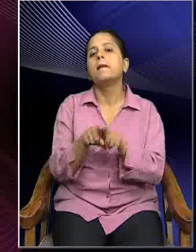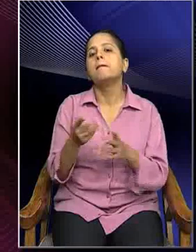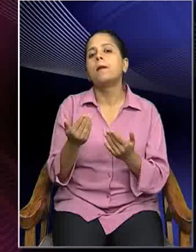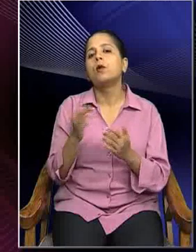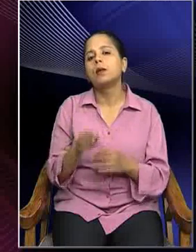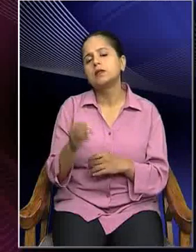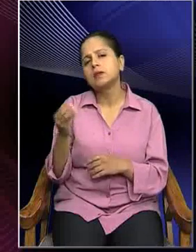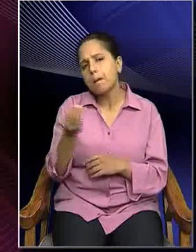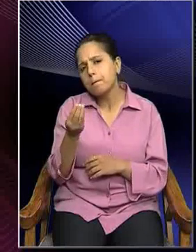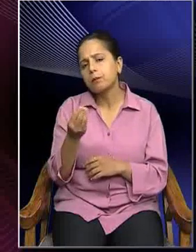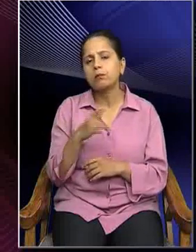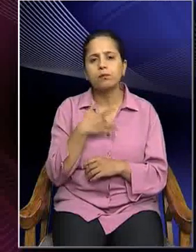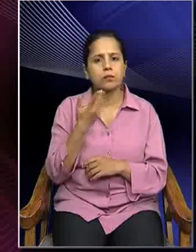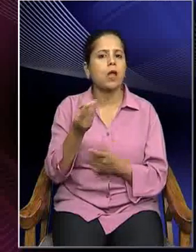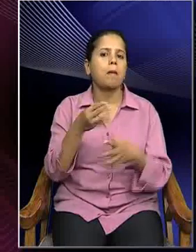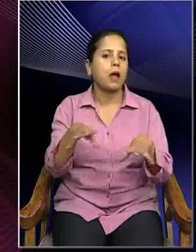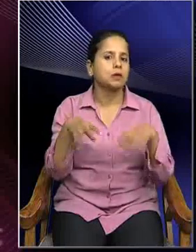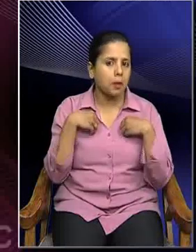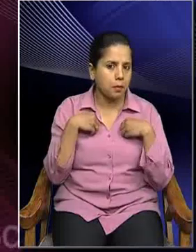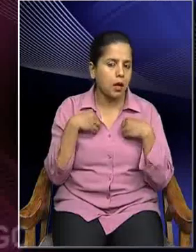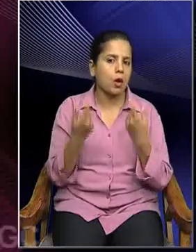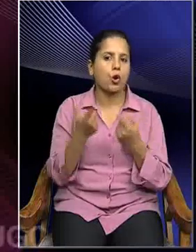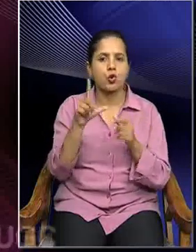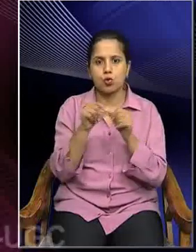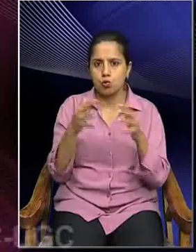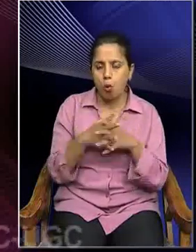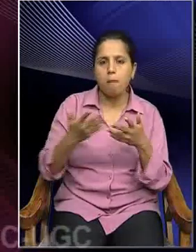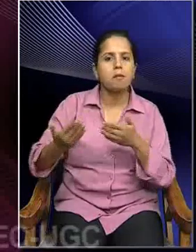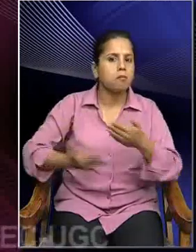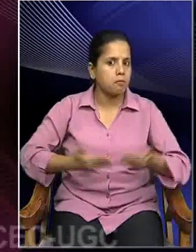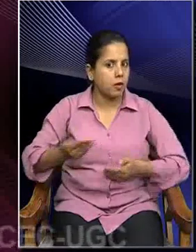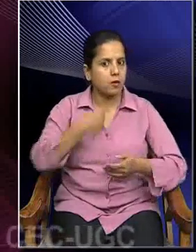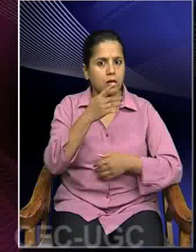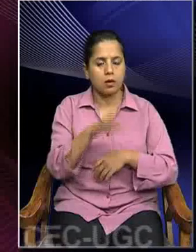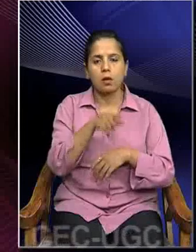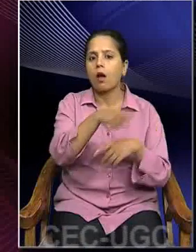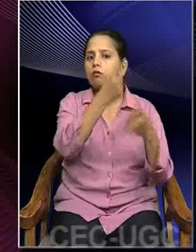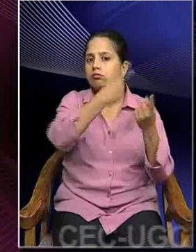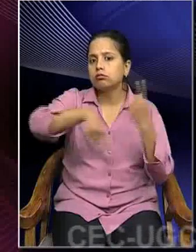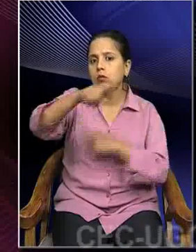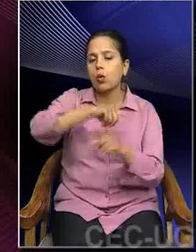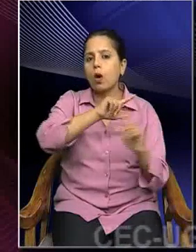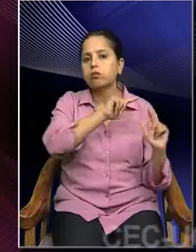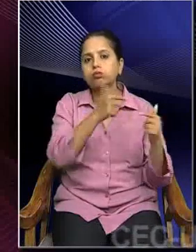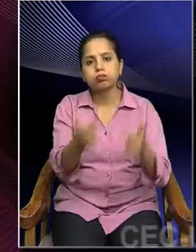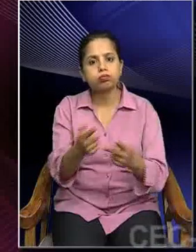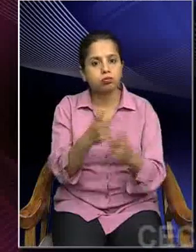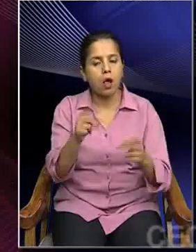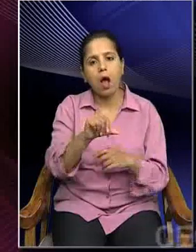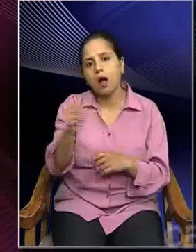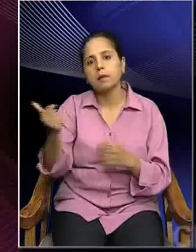through certain accepted legitimate behavior which passes from one generation to